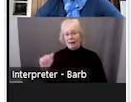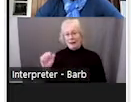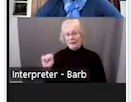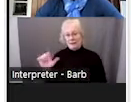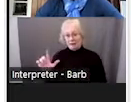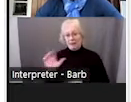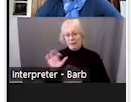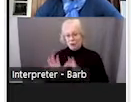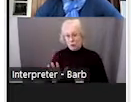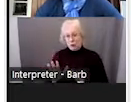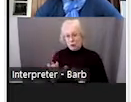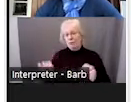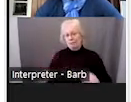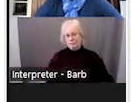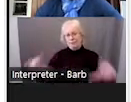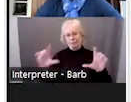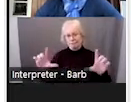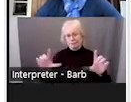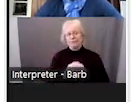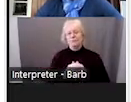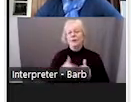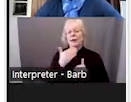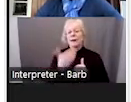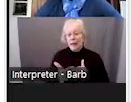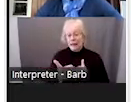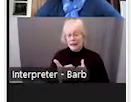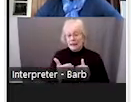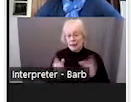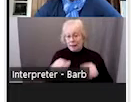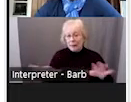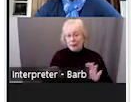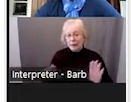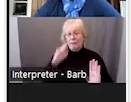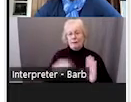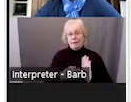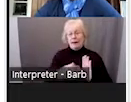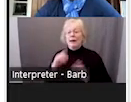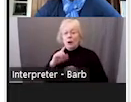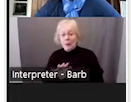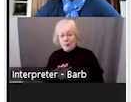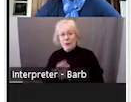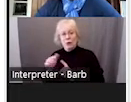Next, I will offer a land acknowledgement and a commitment to action statement from MIHEC.